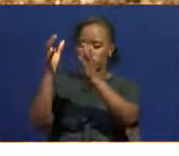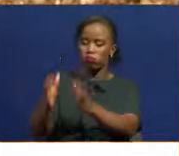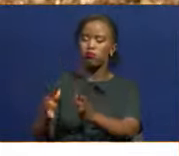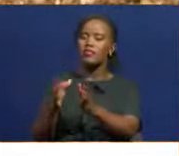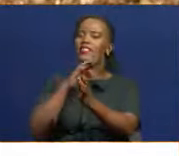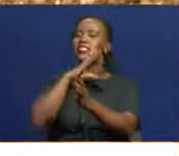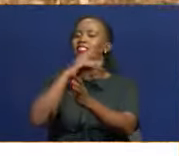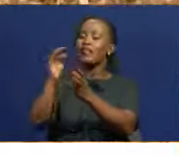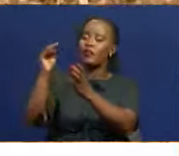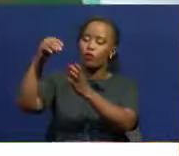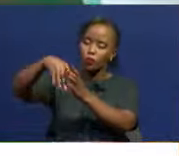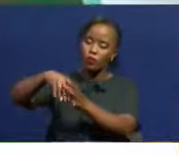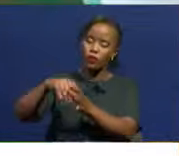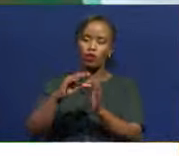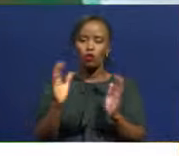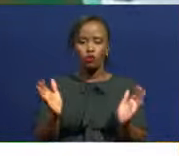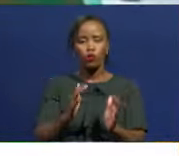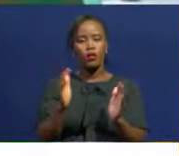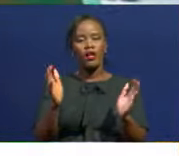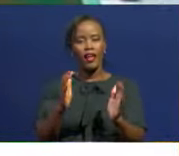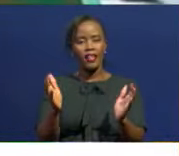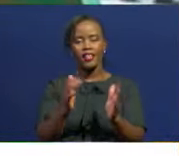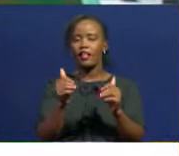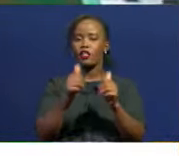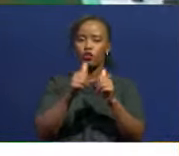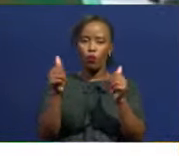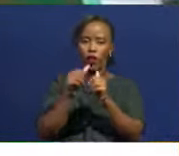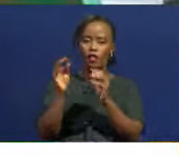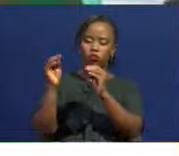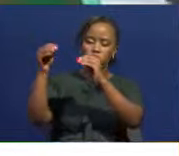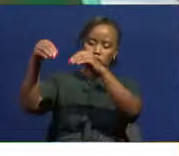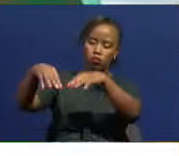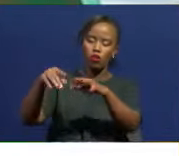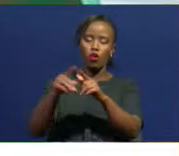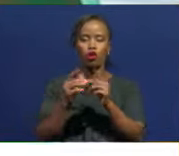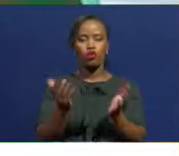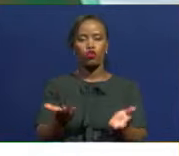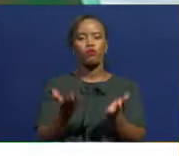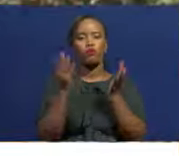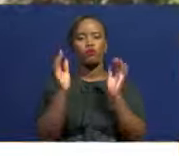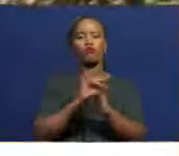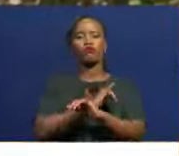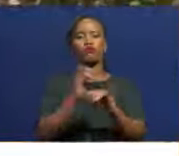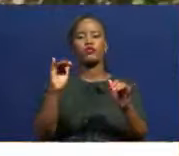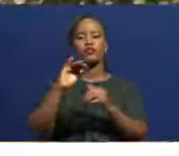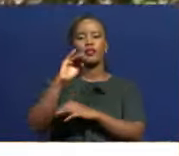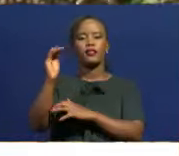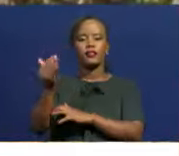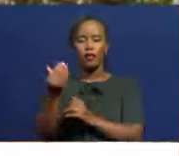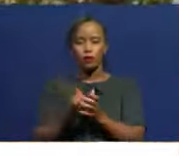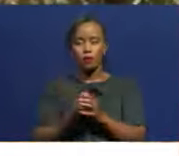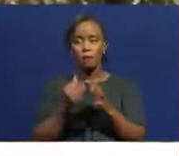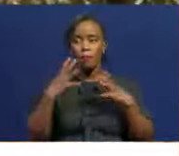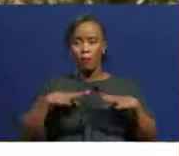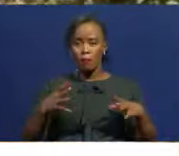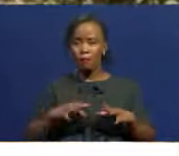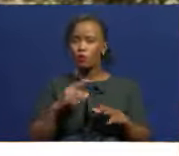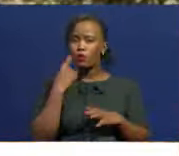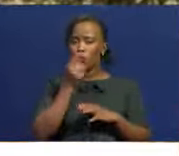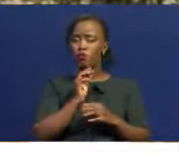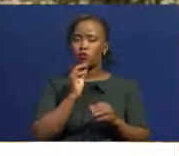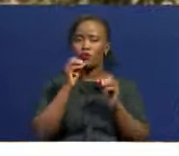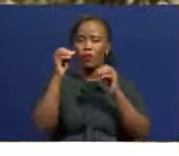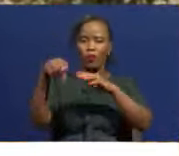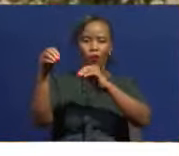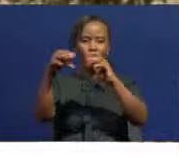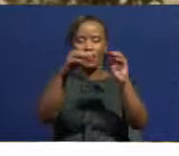town to encourage responsible waste disposal and improve the town sanitation. The new regulations will see those found littering held